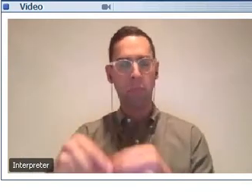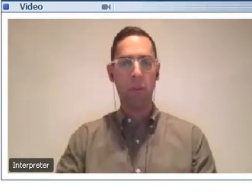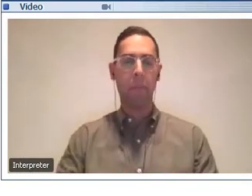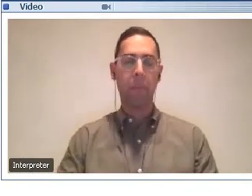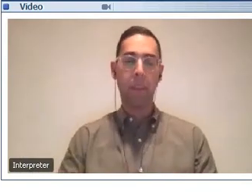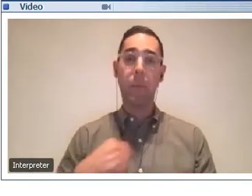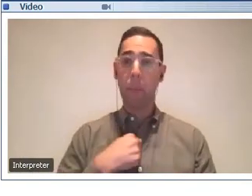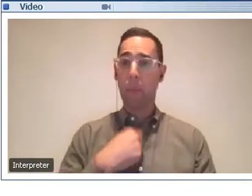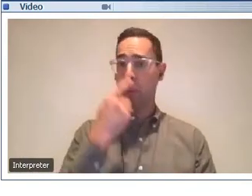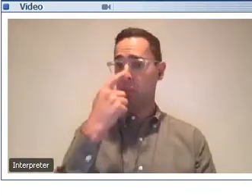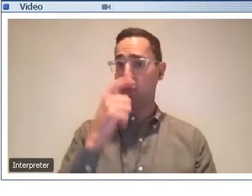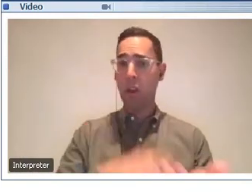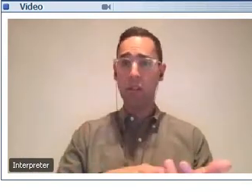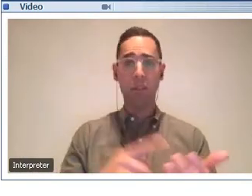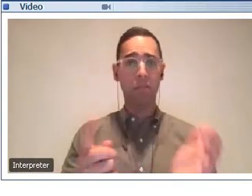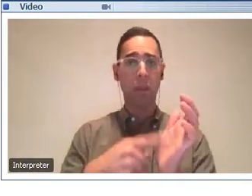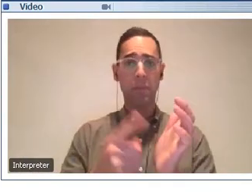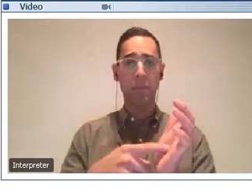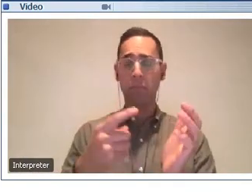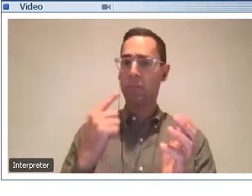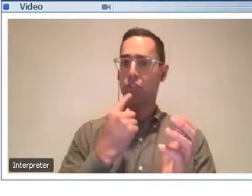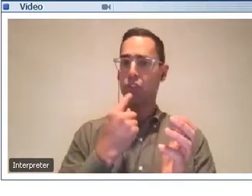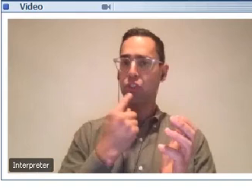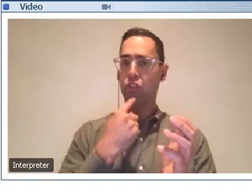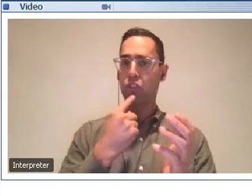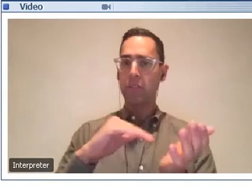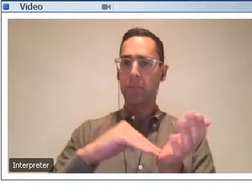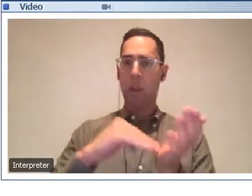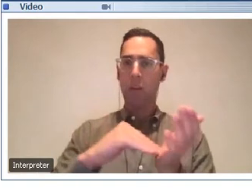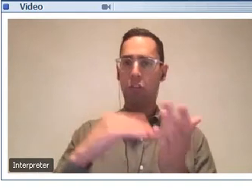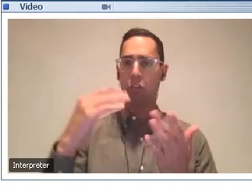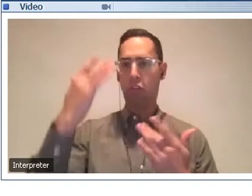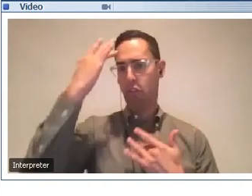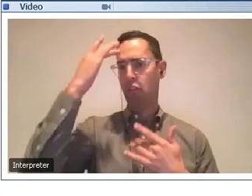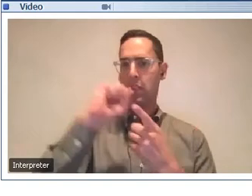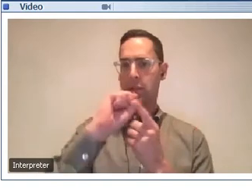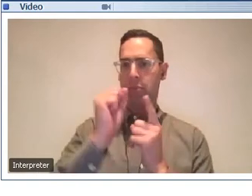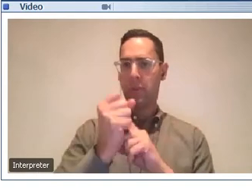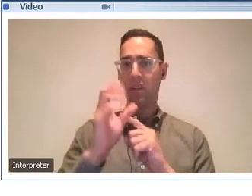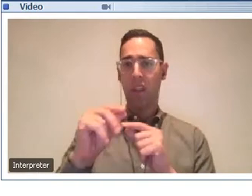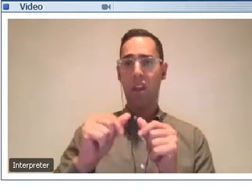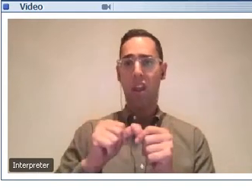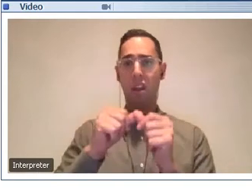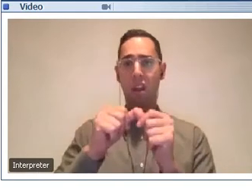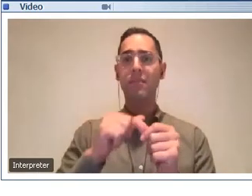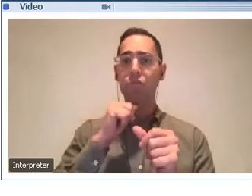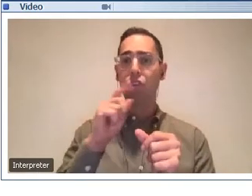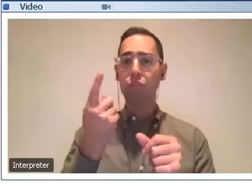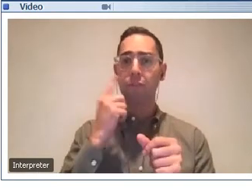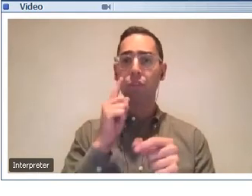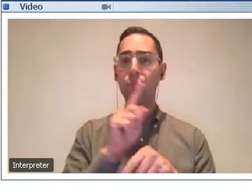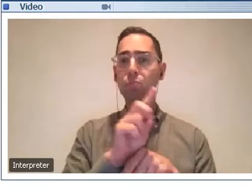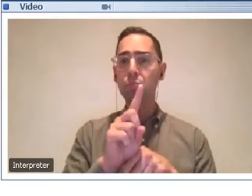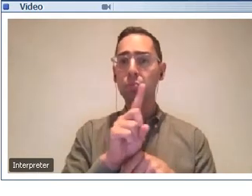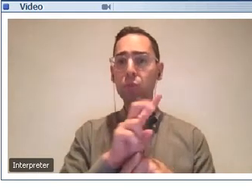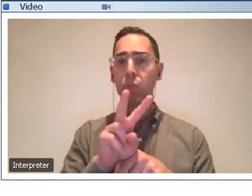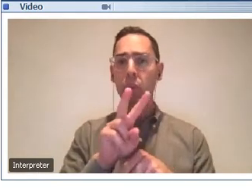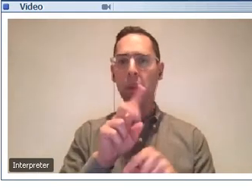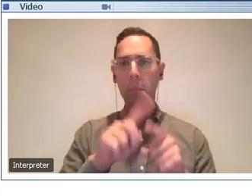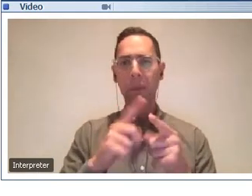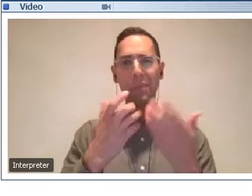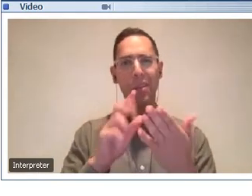going to last not just for weeks, but sometimes for months or even years, and that it may be beneficial and promote